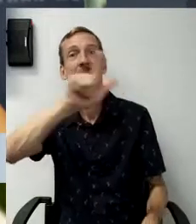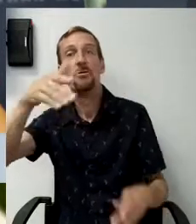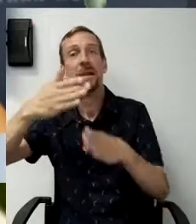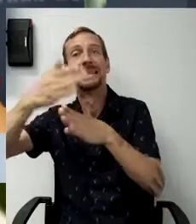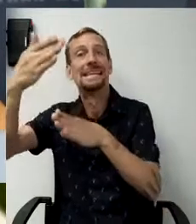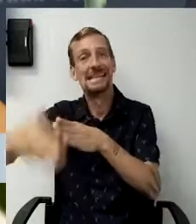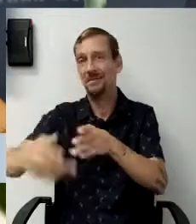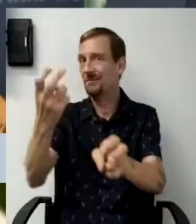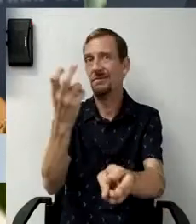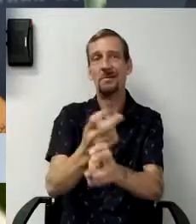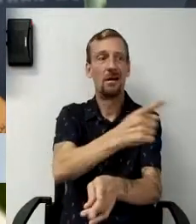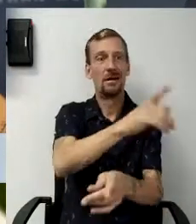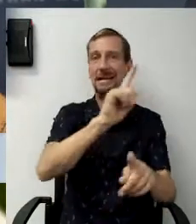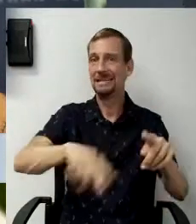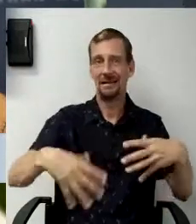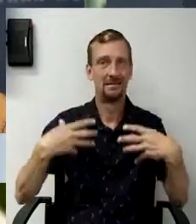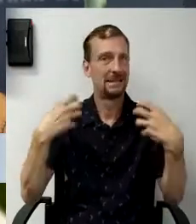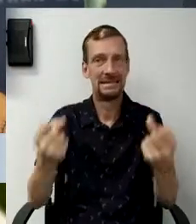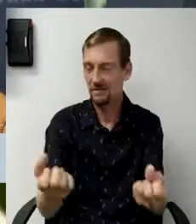But